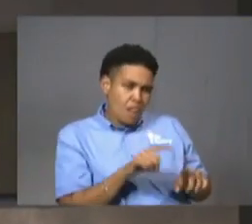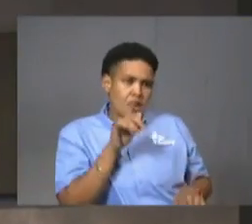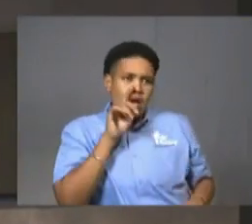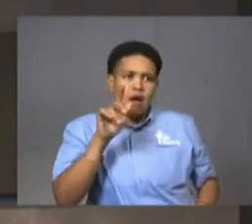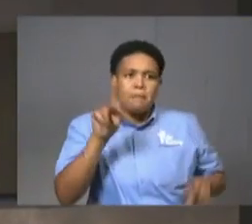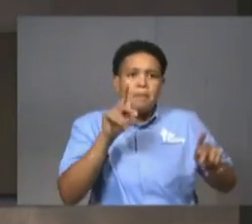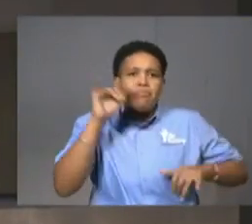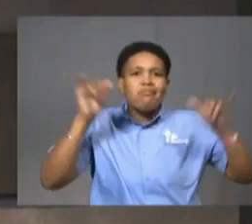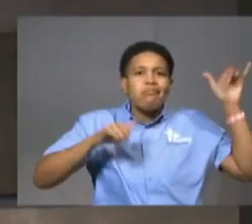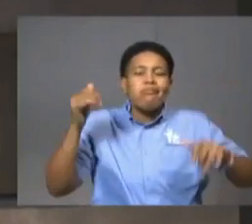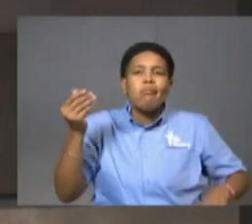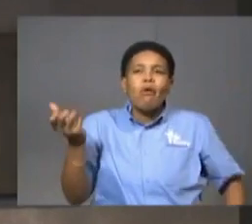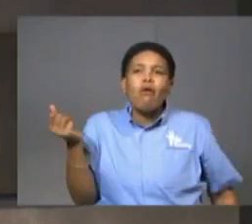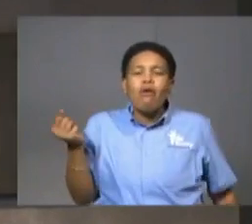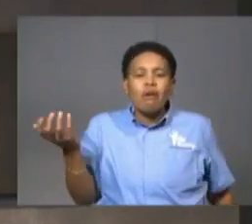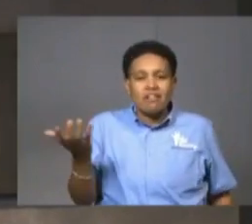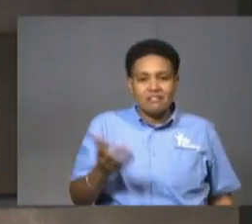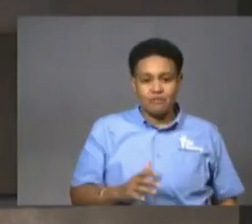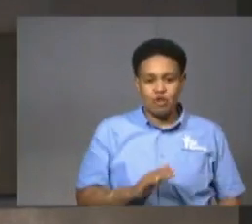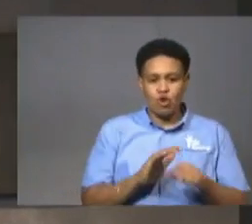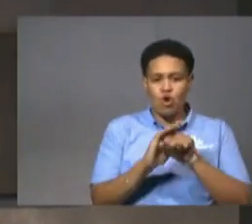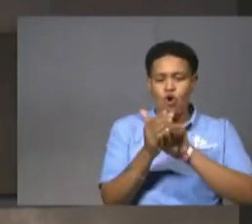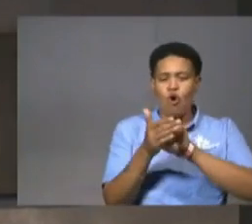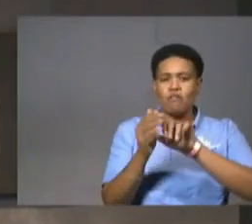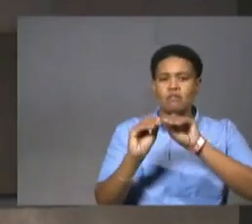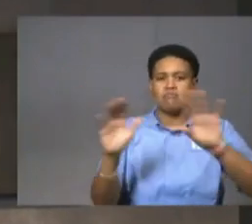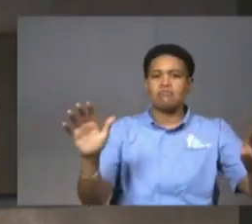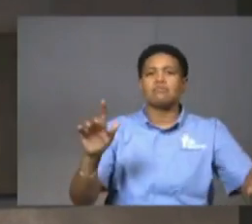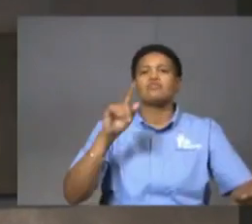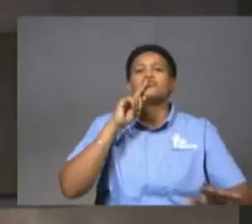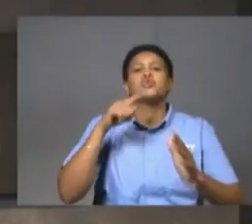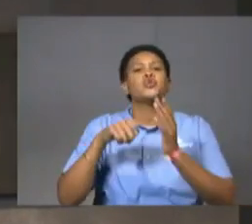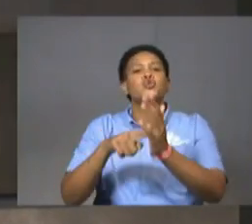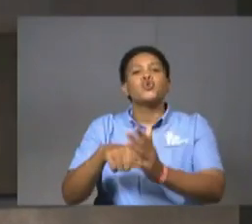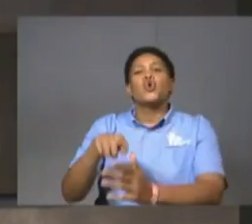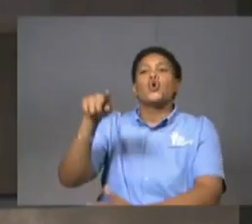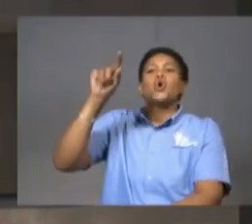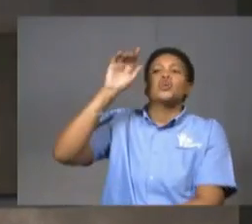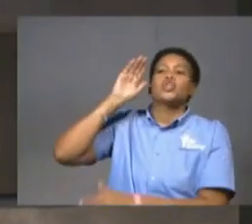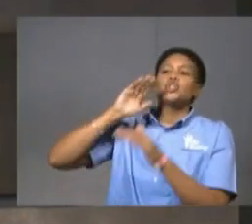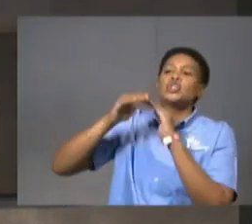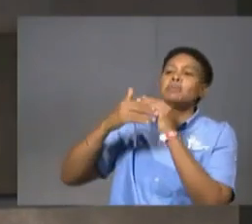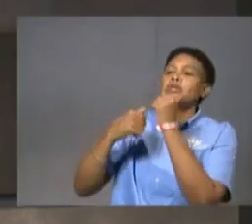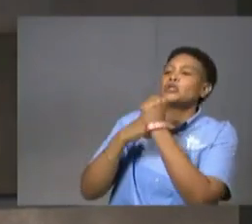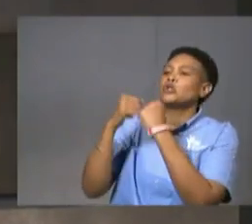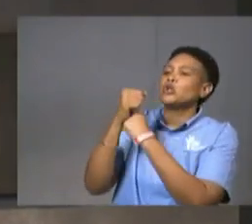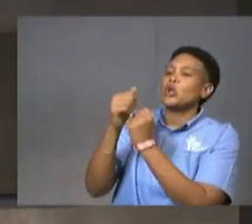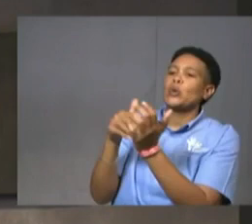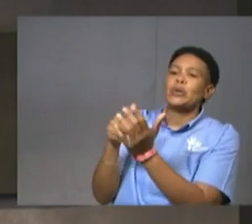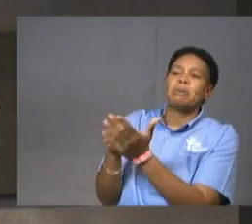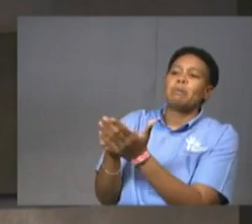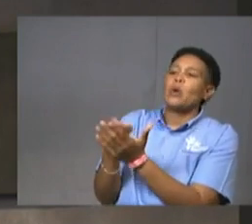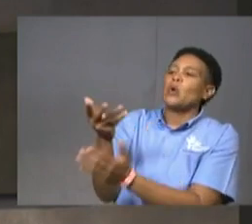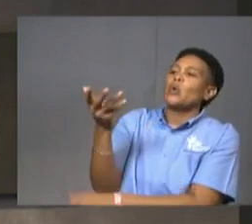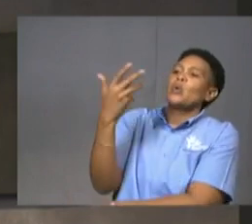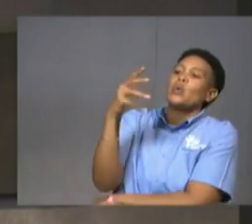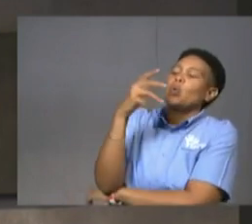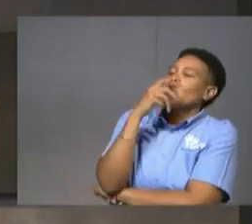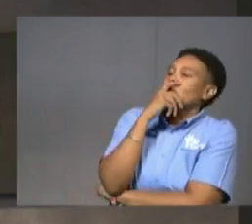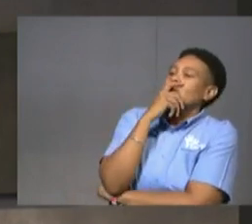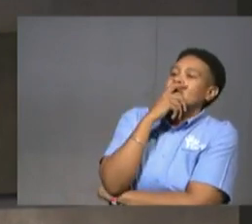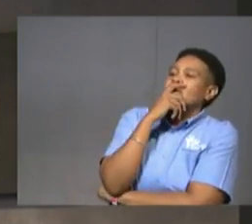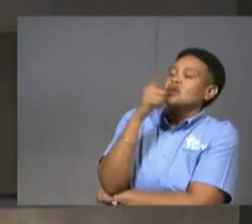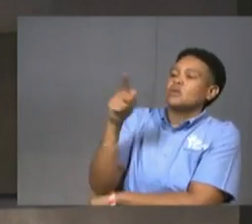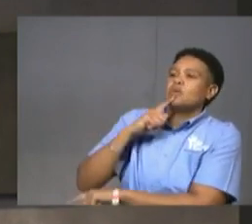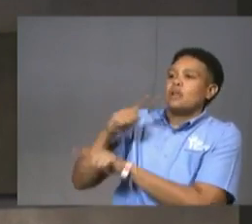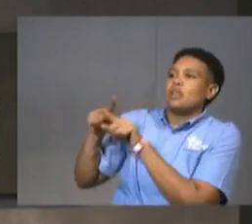The COVID pandemic has exposed that structural weakness in our economy, where we're so dependent on